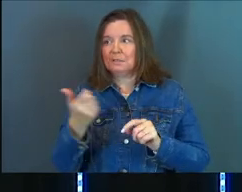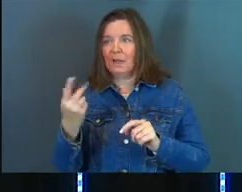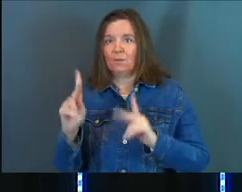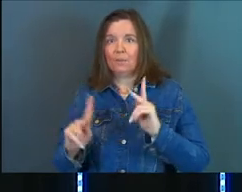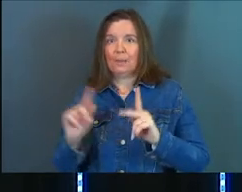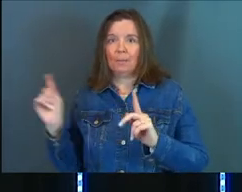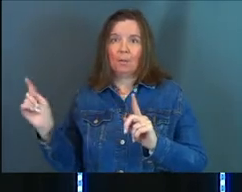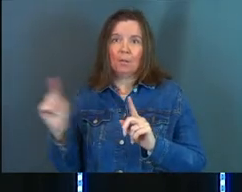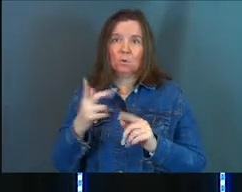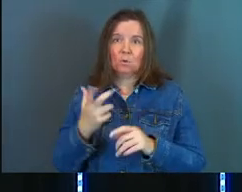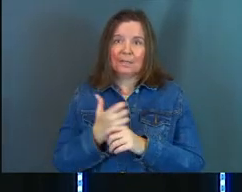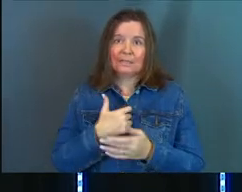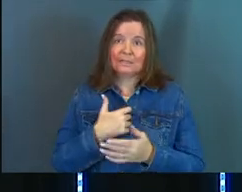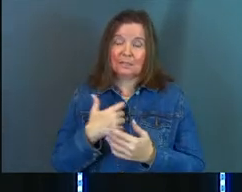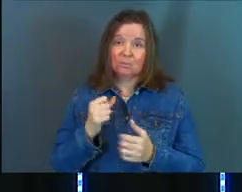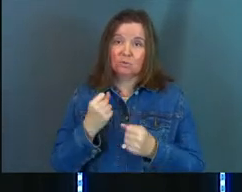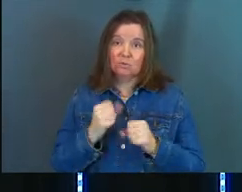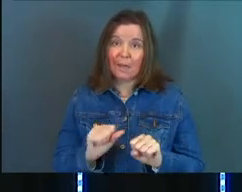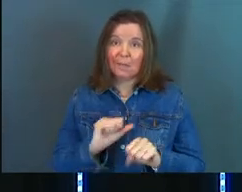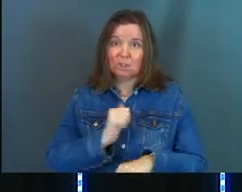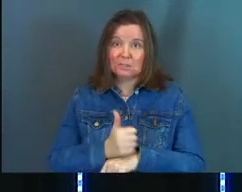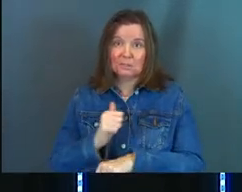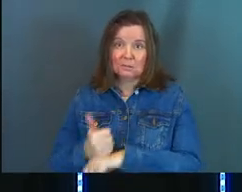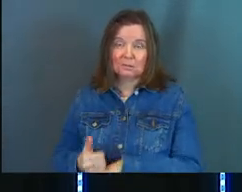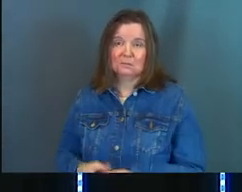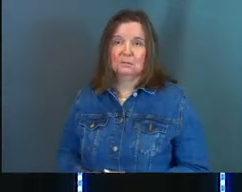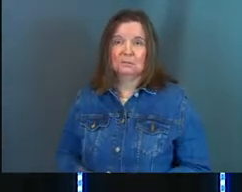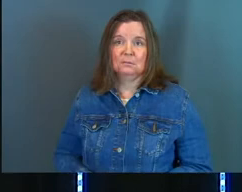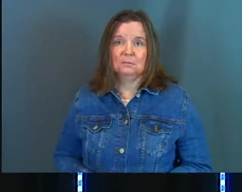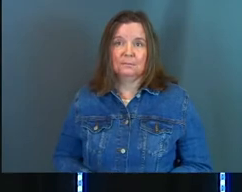several people, and you need to get some strategies.